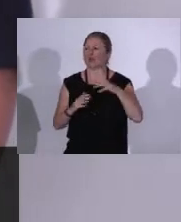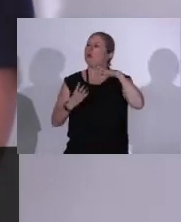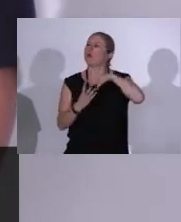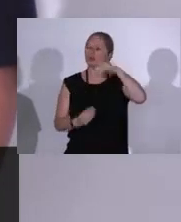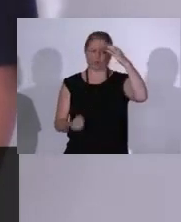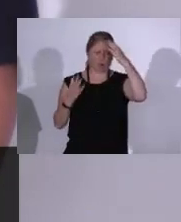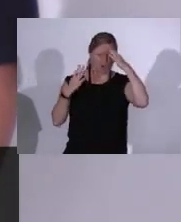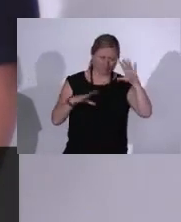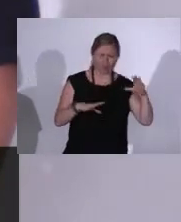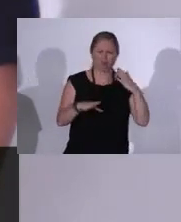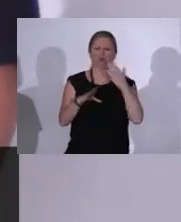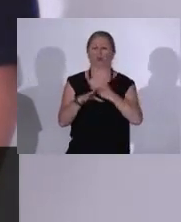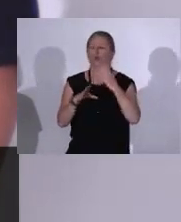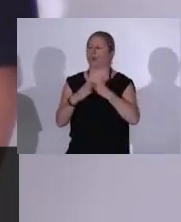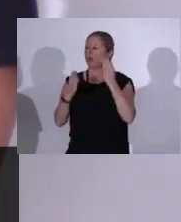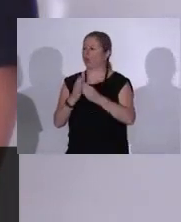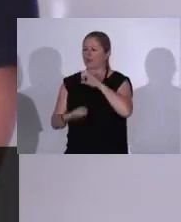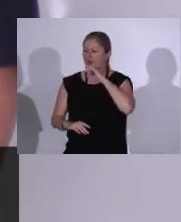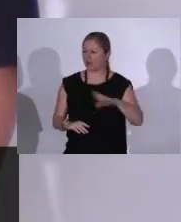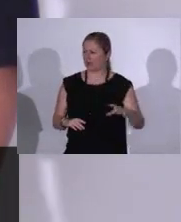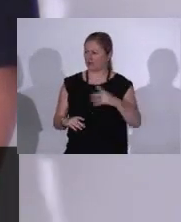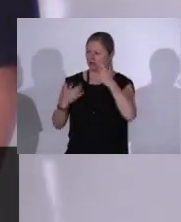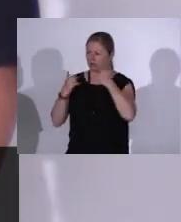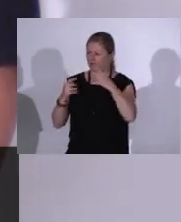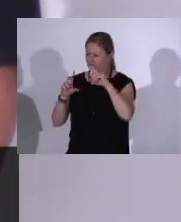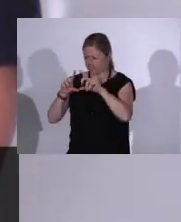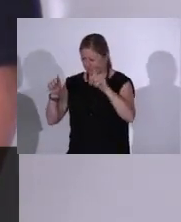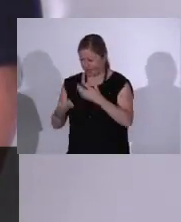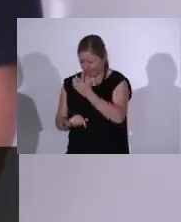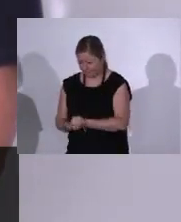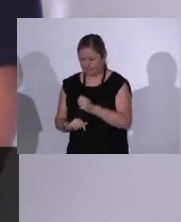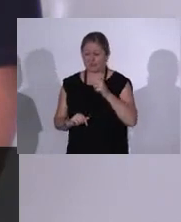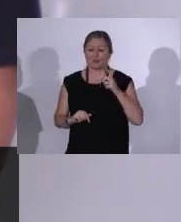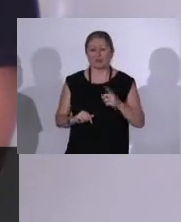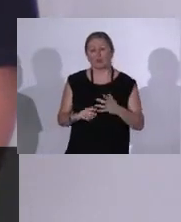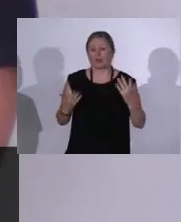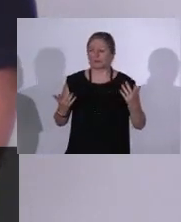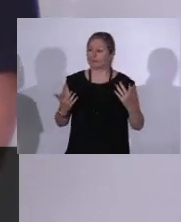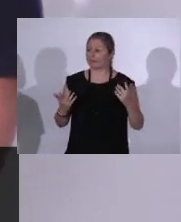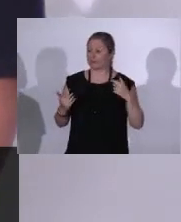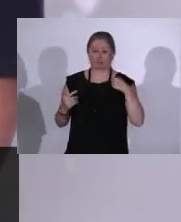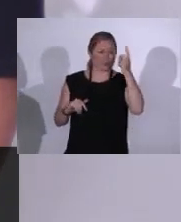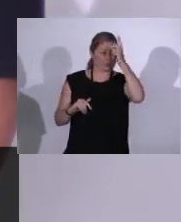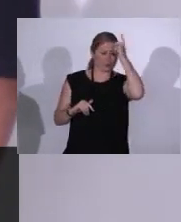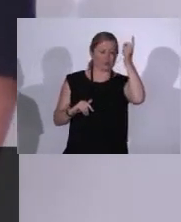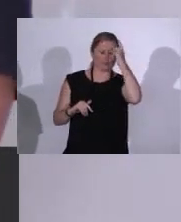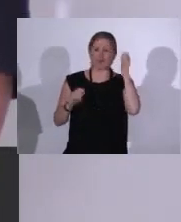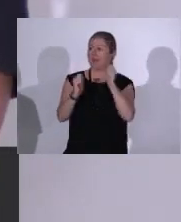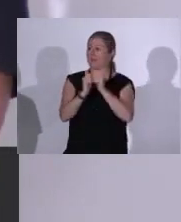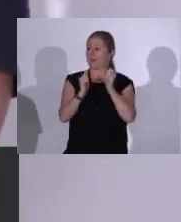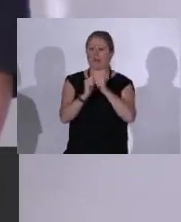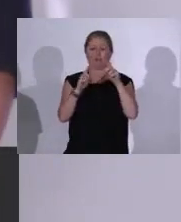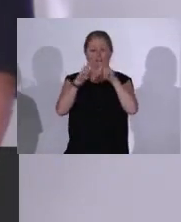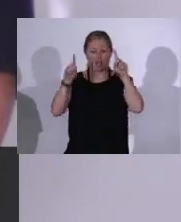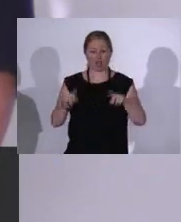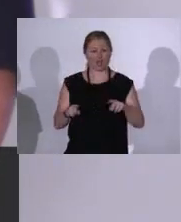have that as our own, you know, personal qualifications. But we created a flyer, literally,